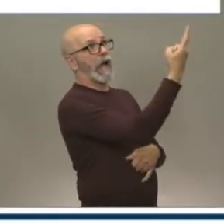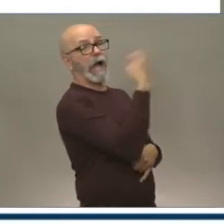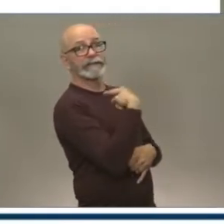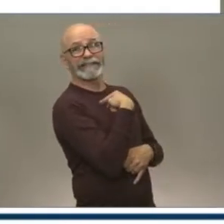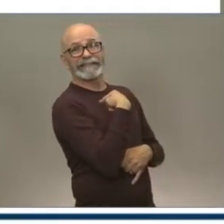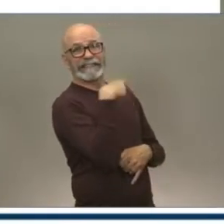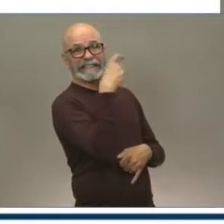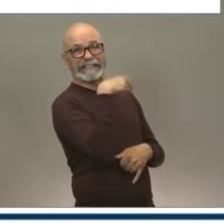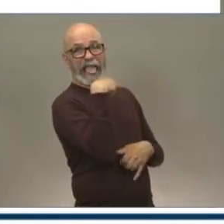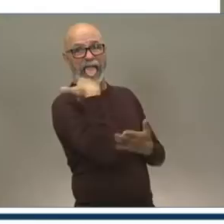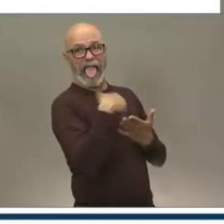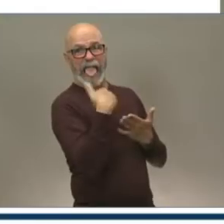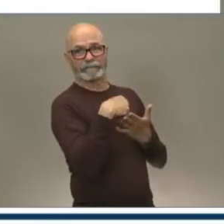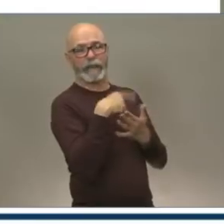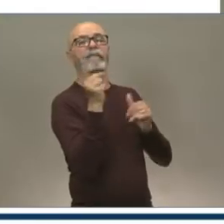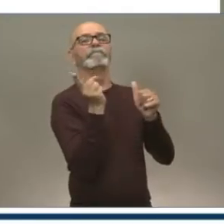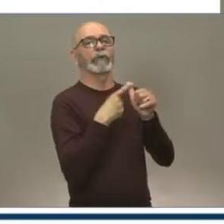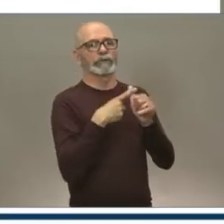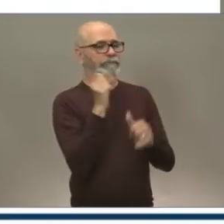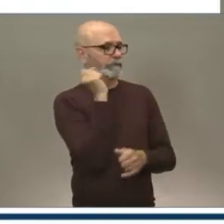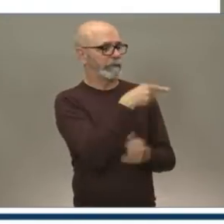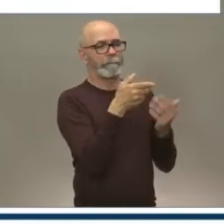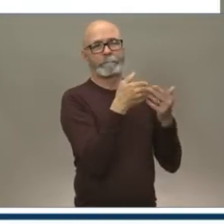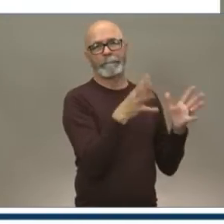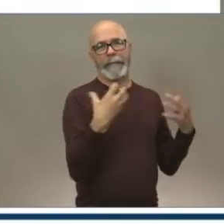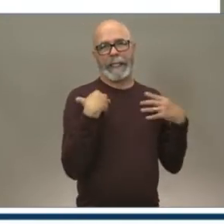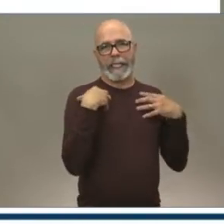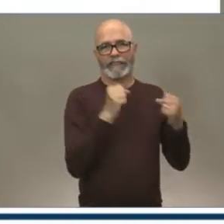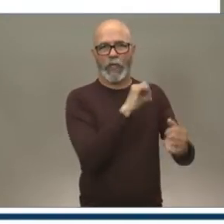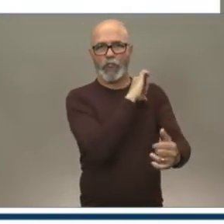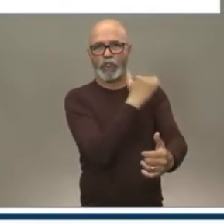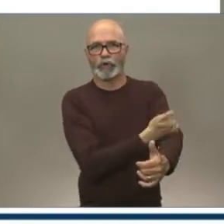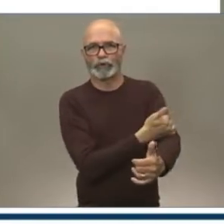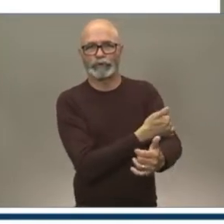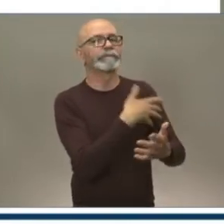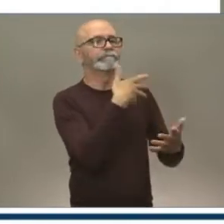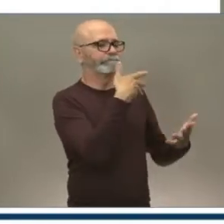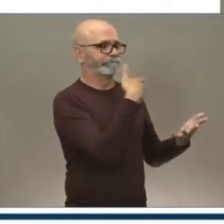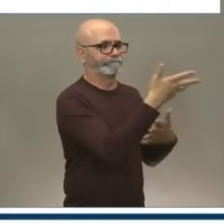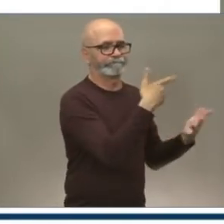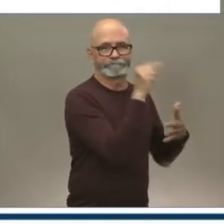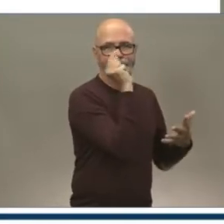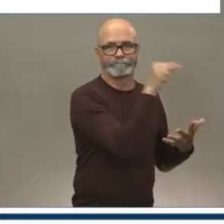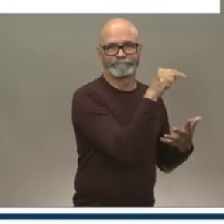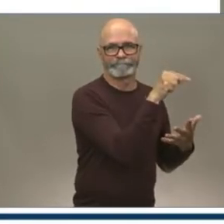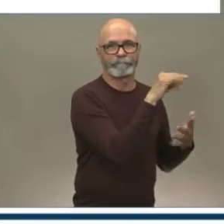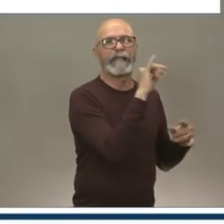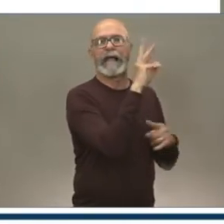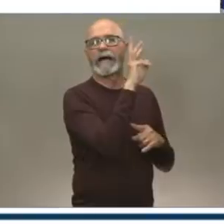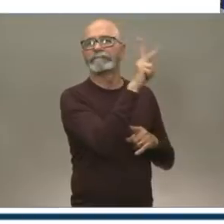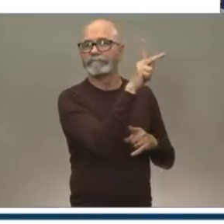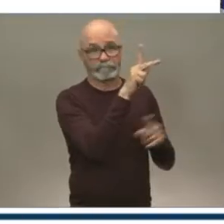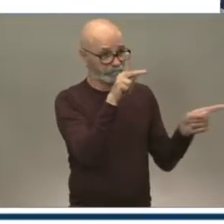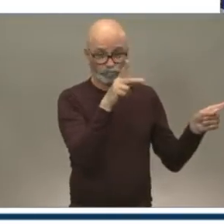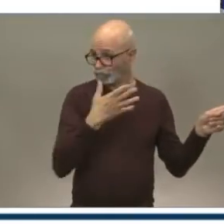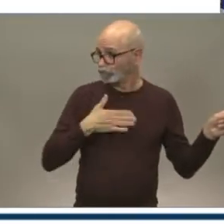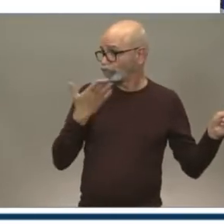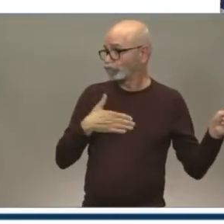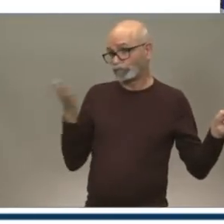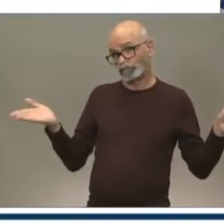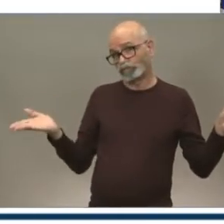what was possible, and also were there people willing to do that. Go ahead, Steve, with your